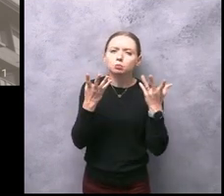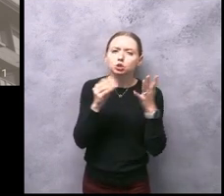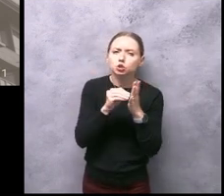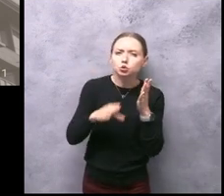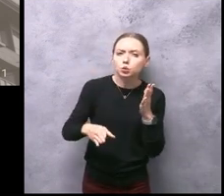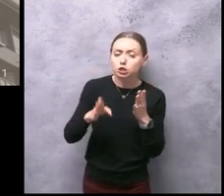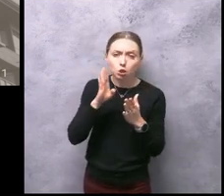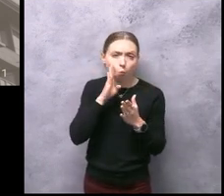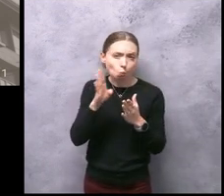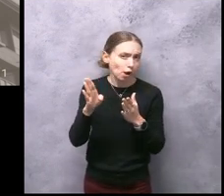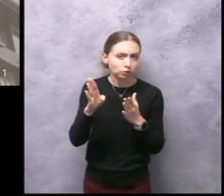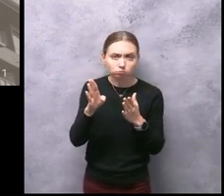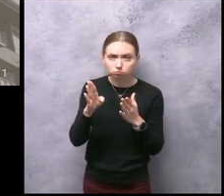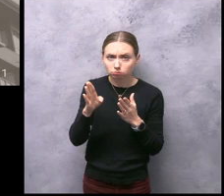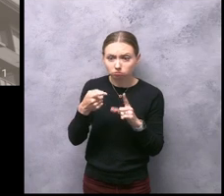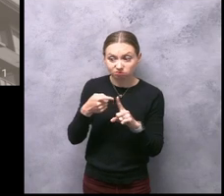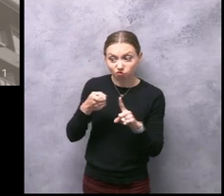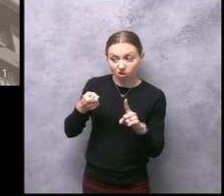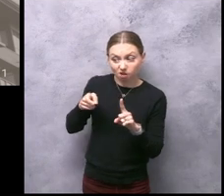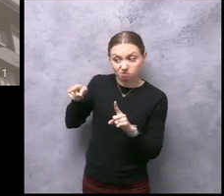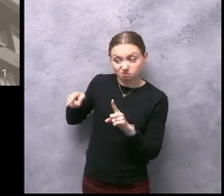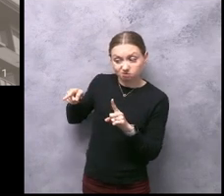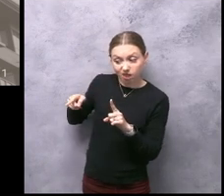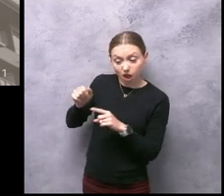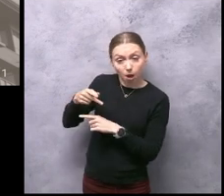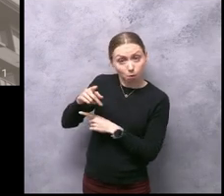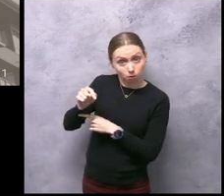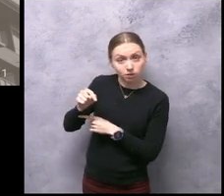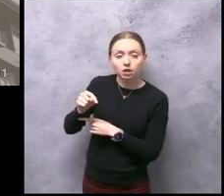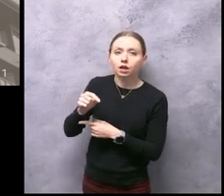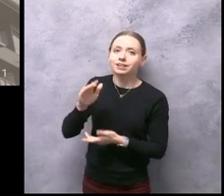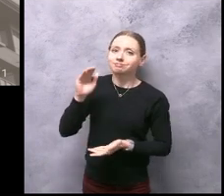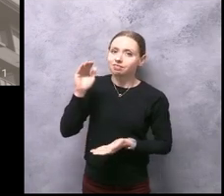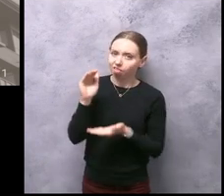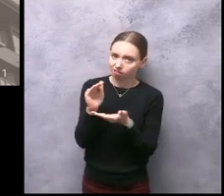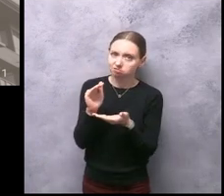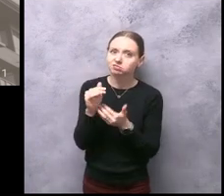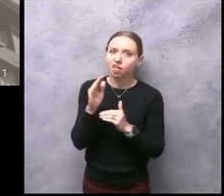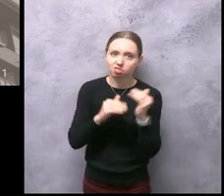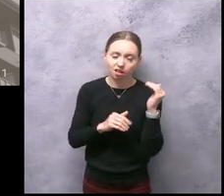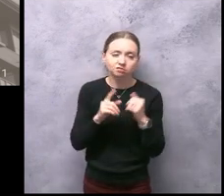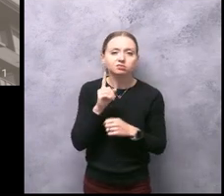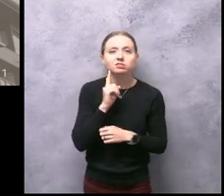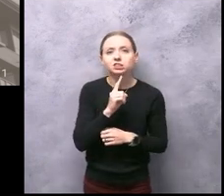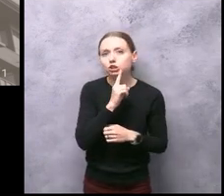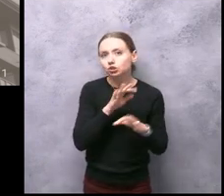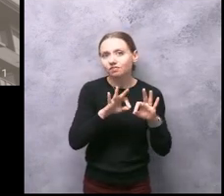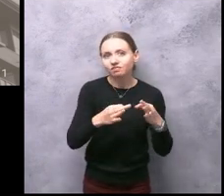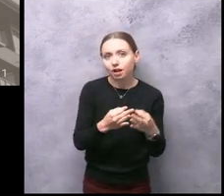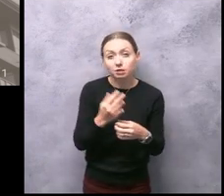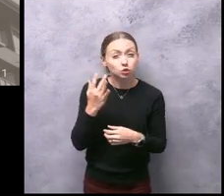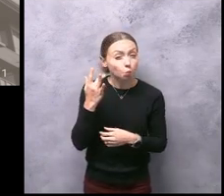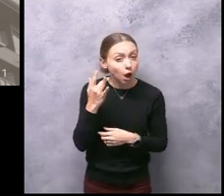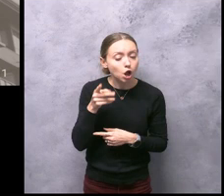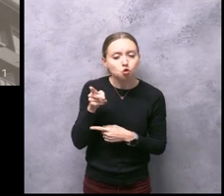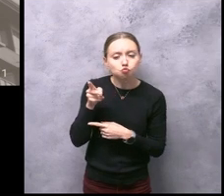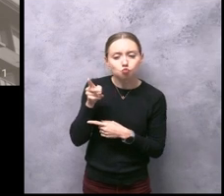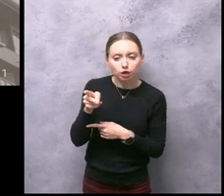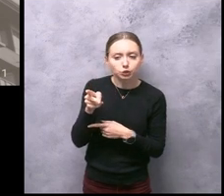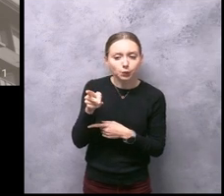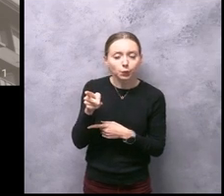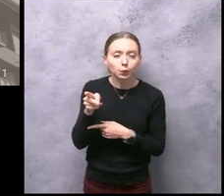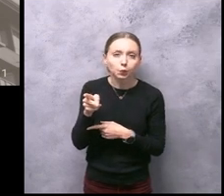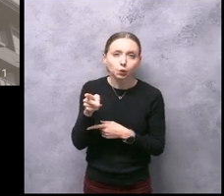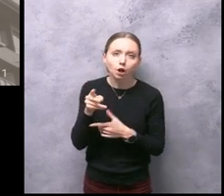will be yielded from those is much less than in single family homes because of those ratios of students per home that we